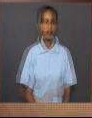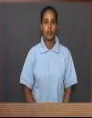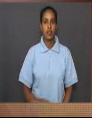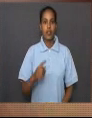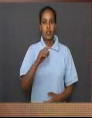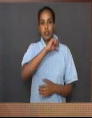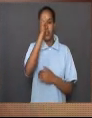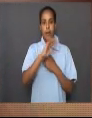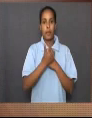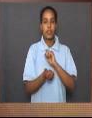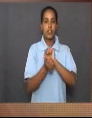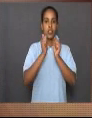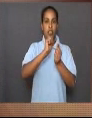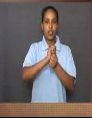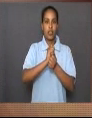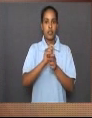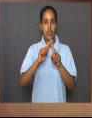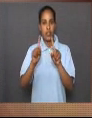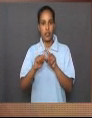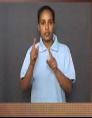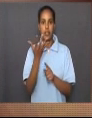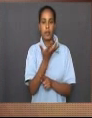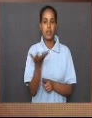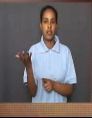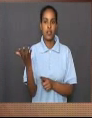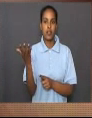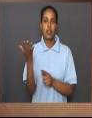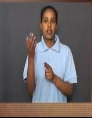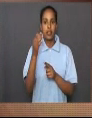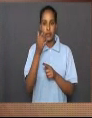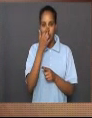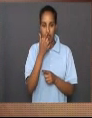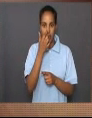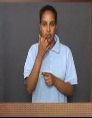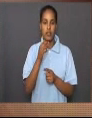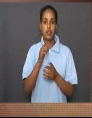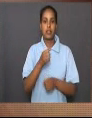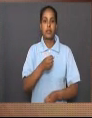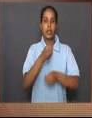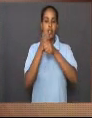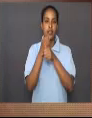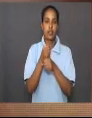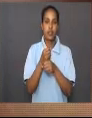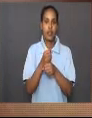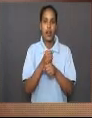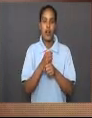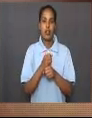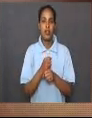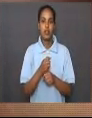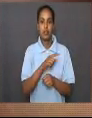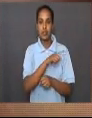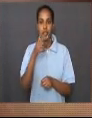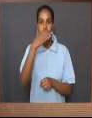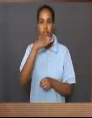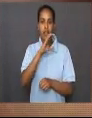The temperature change that different substances experience is dependent upon their